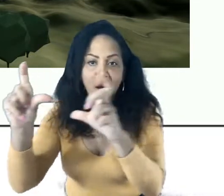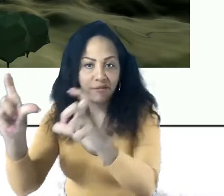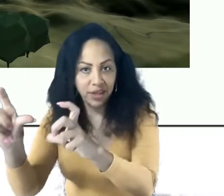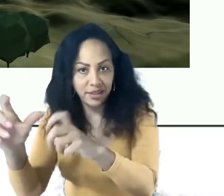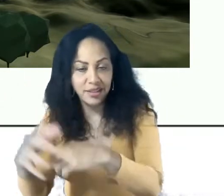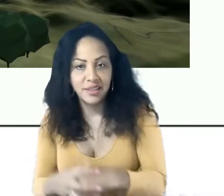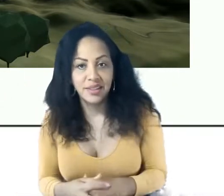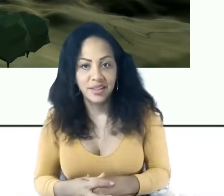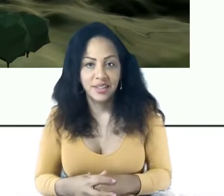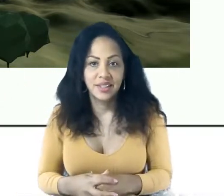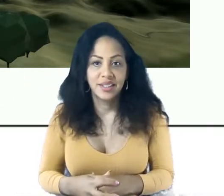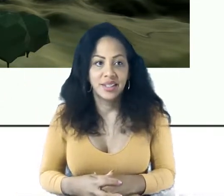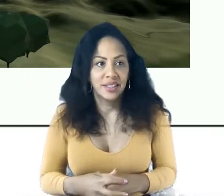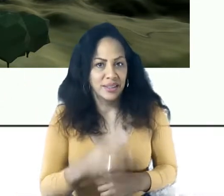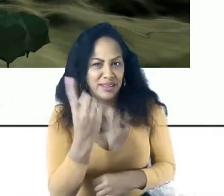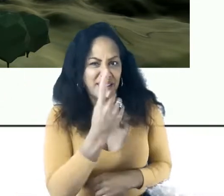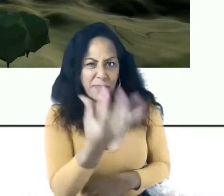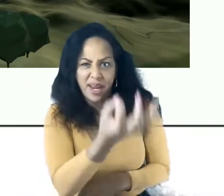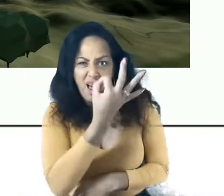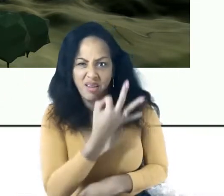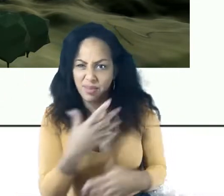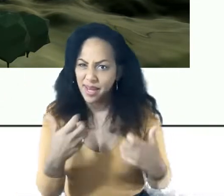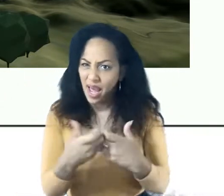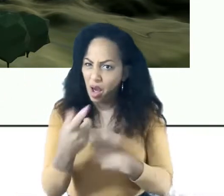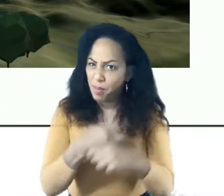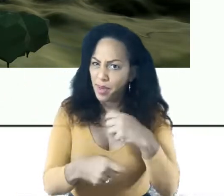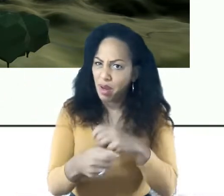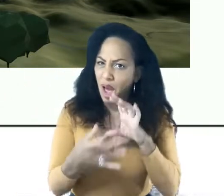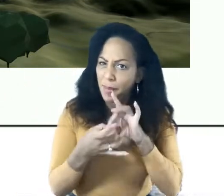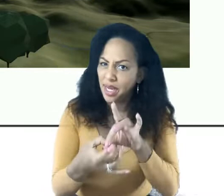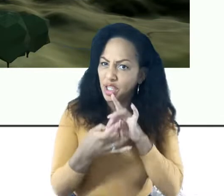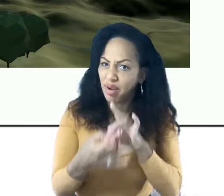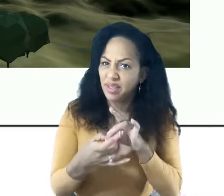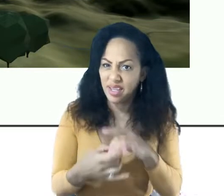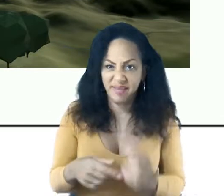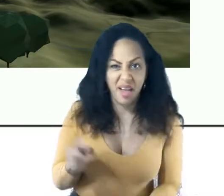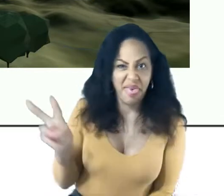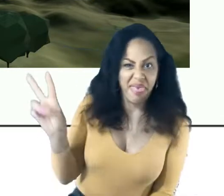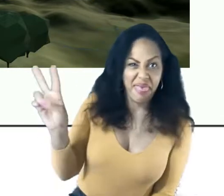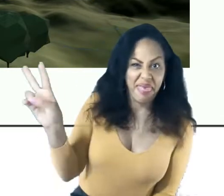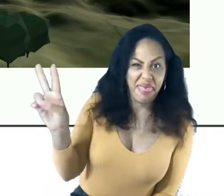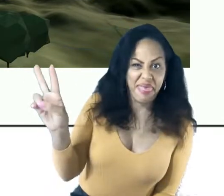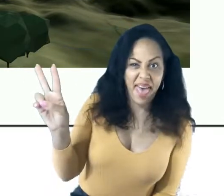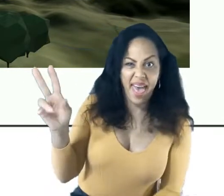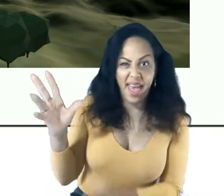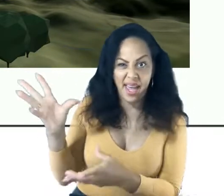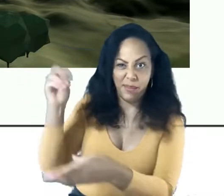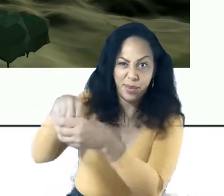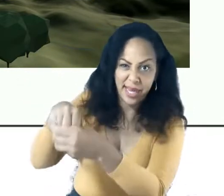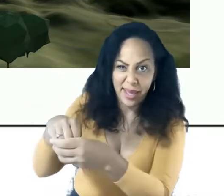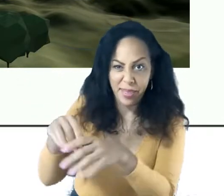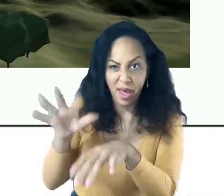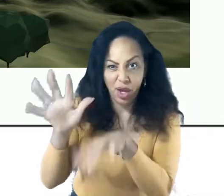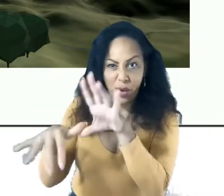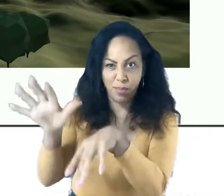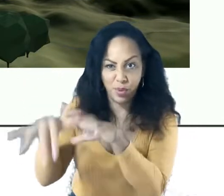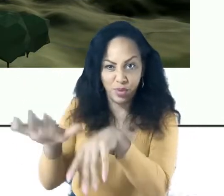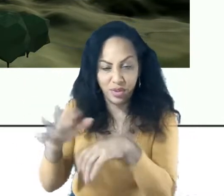the computer. That was basically, but I've subsequently learned that there's something called the